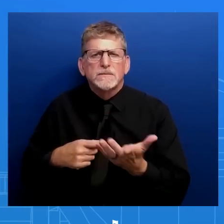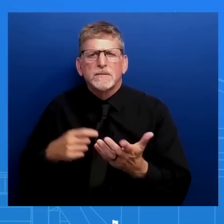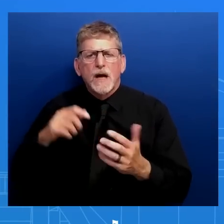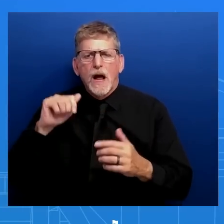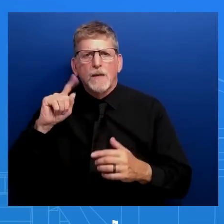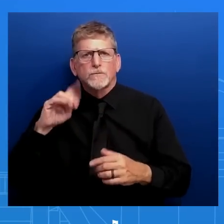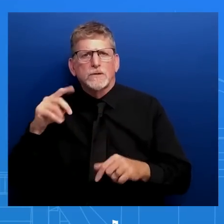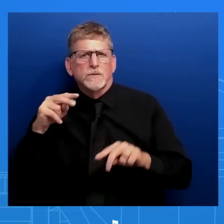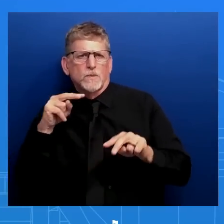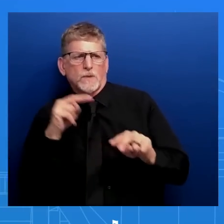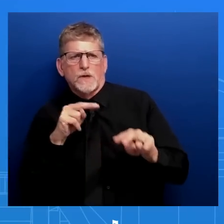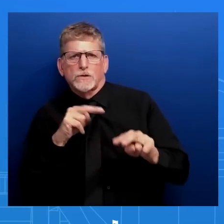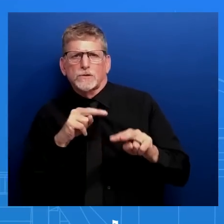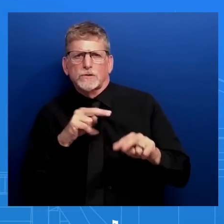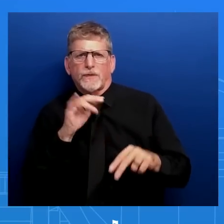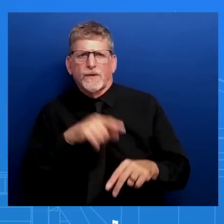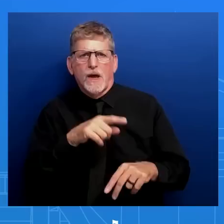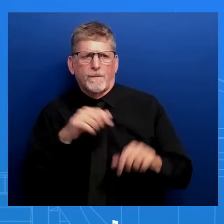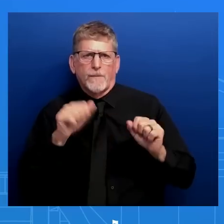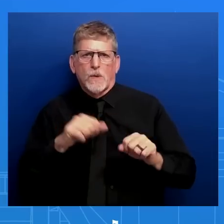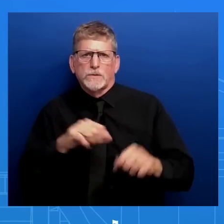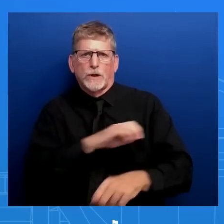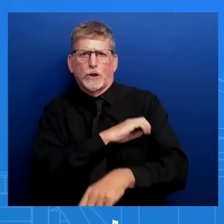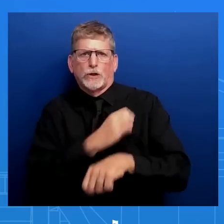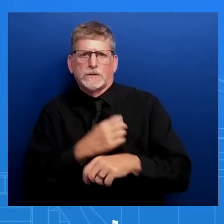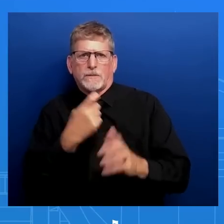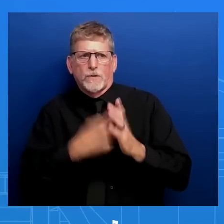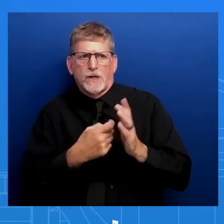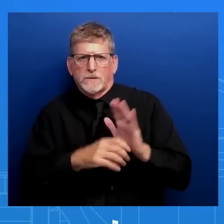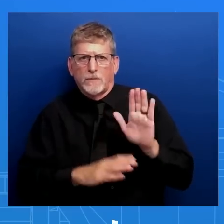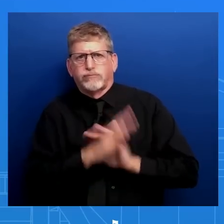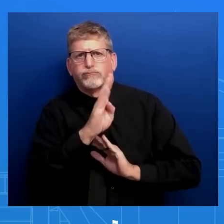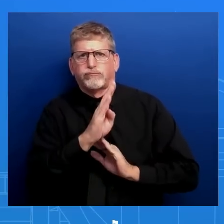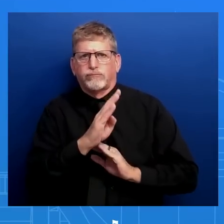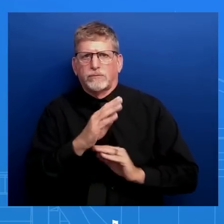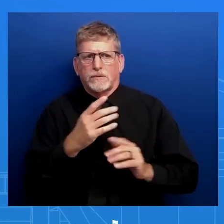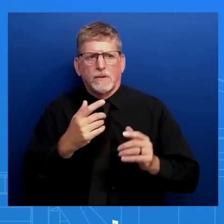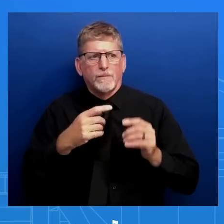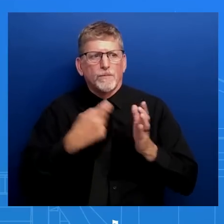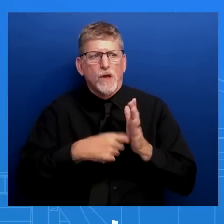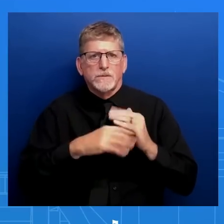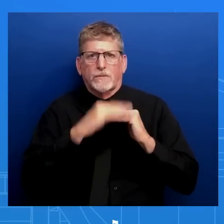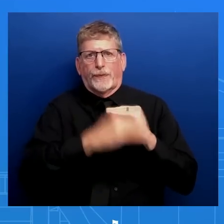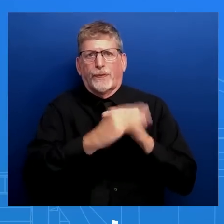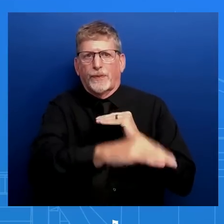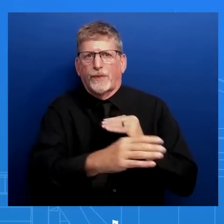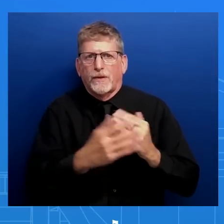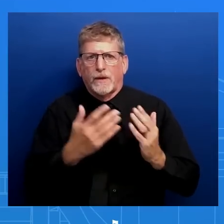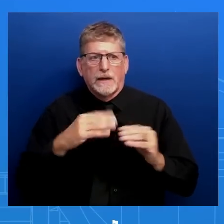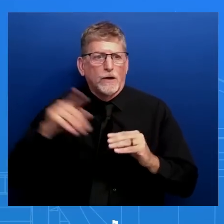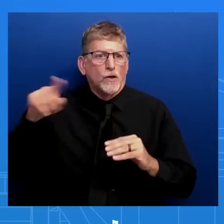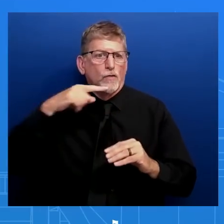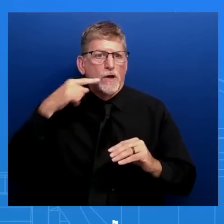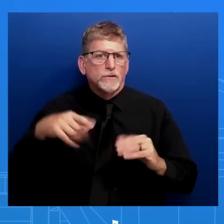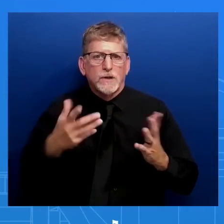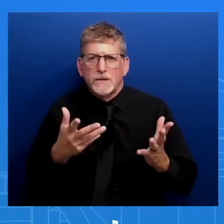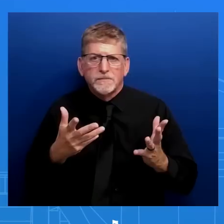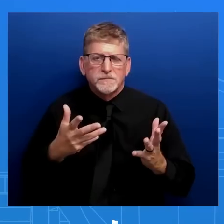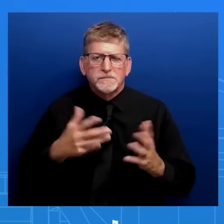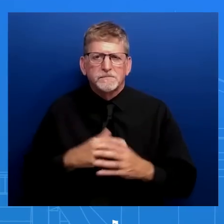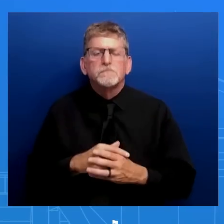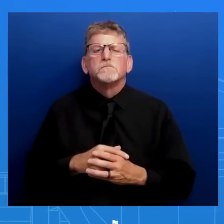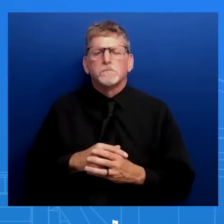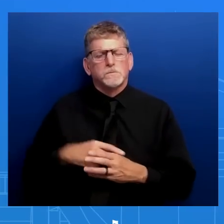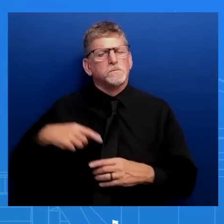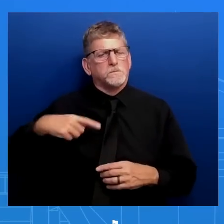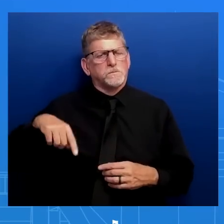result of instability in Russia? Been watching it since the beginning of the war, actually before the beginning of the war, and we'll continue to do that. April. John, I want to